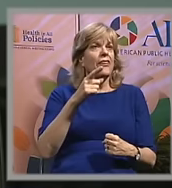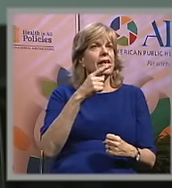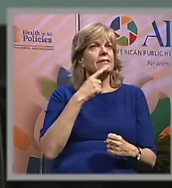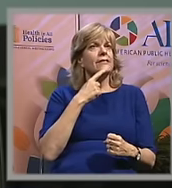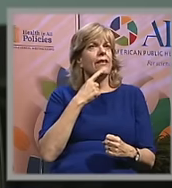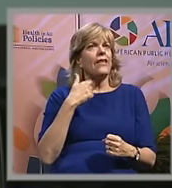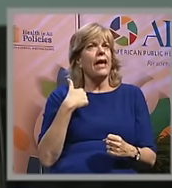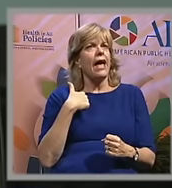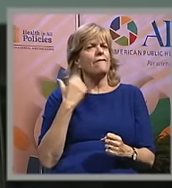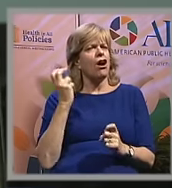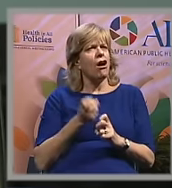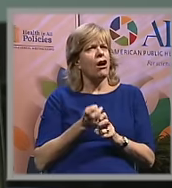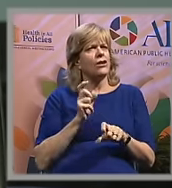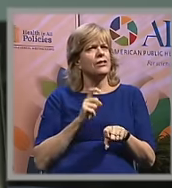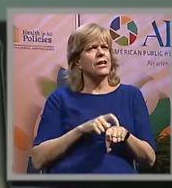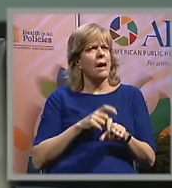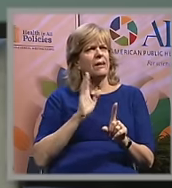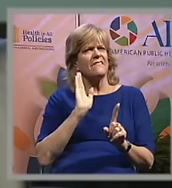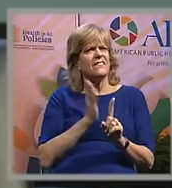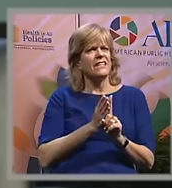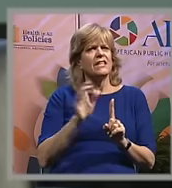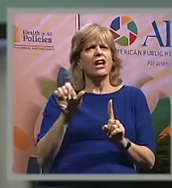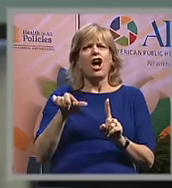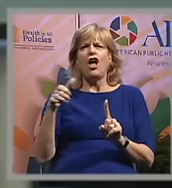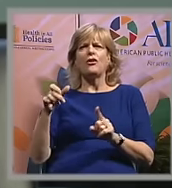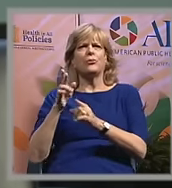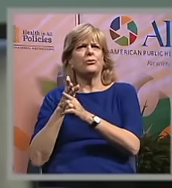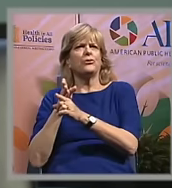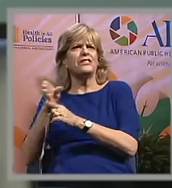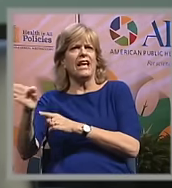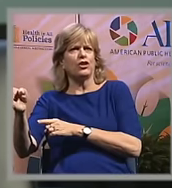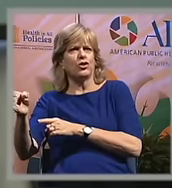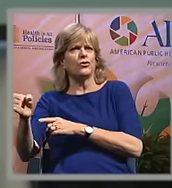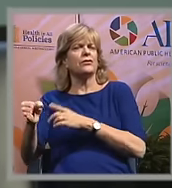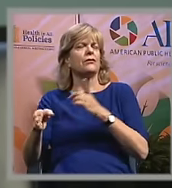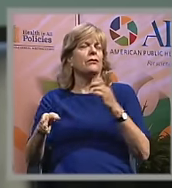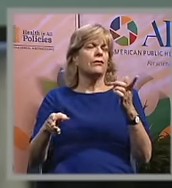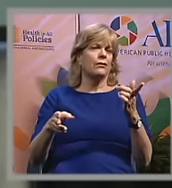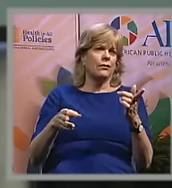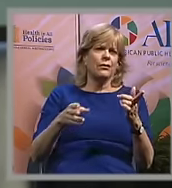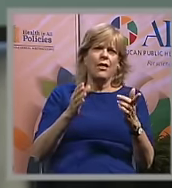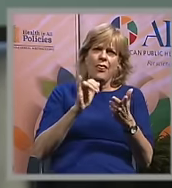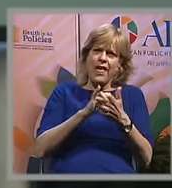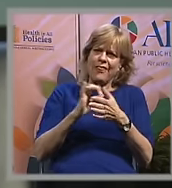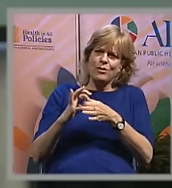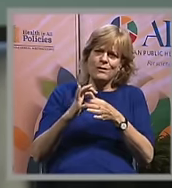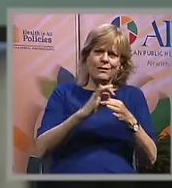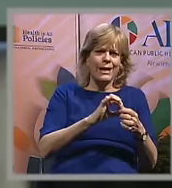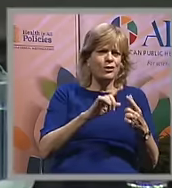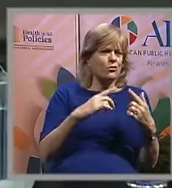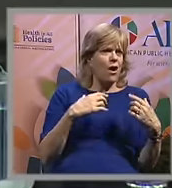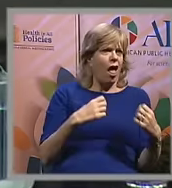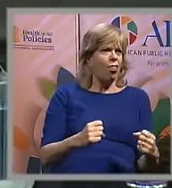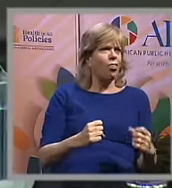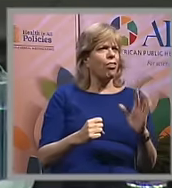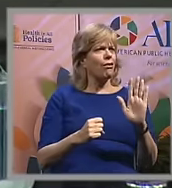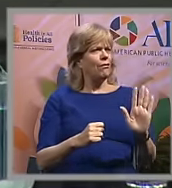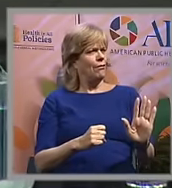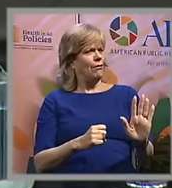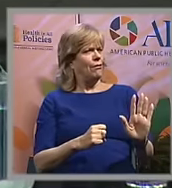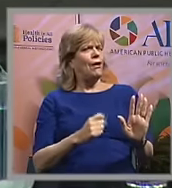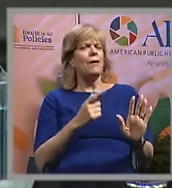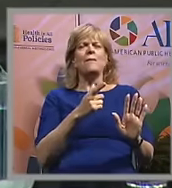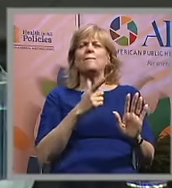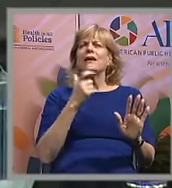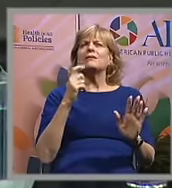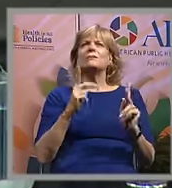convincing other sectors that they have an important role to play. They have a hard time going to their local elected leaders and convincing them to move beyond the siloed